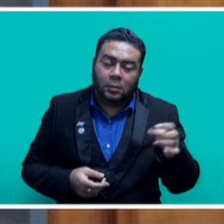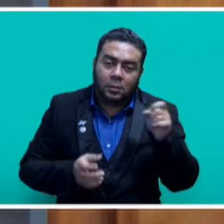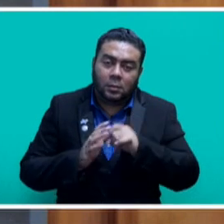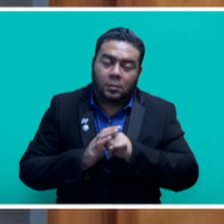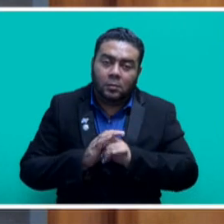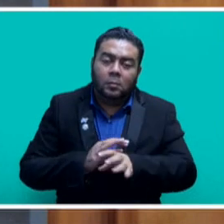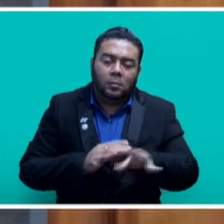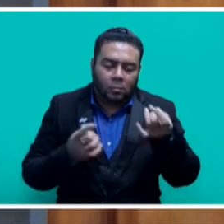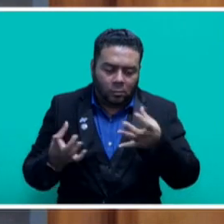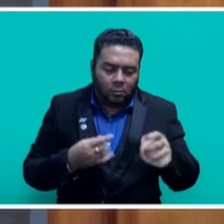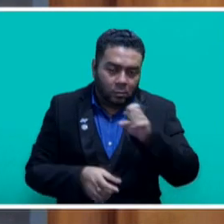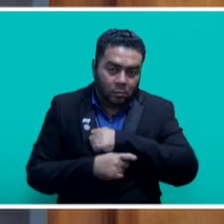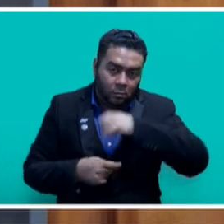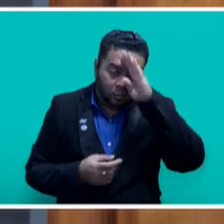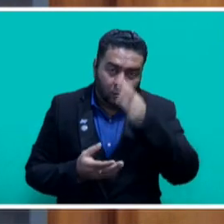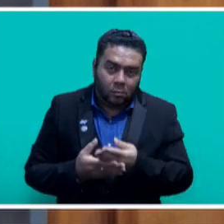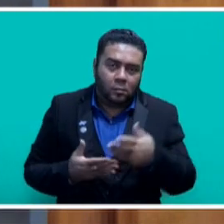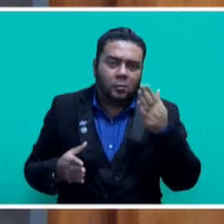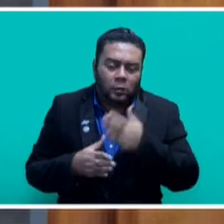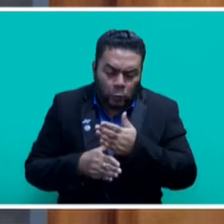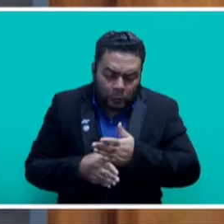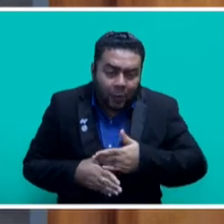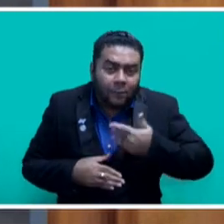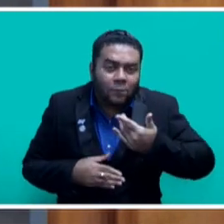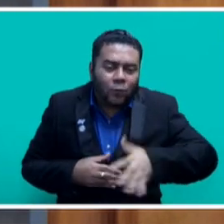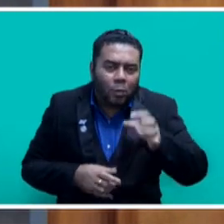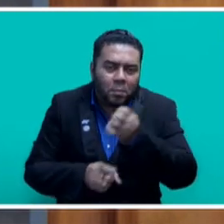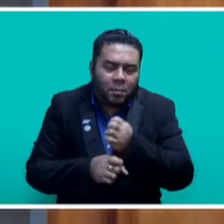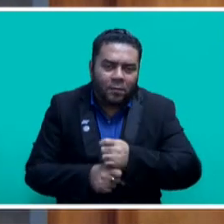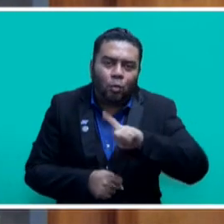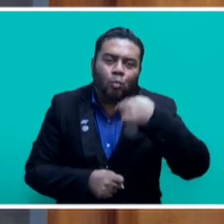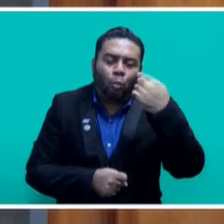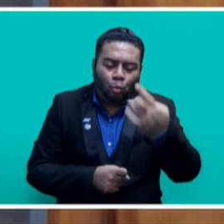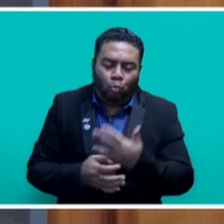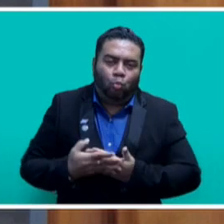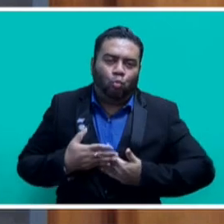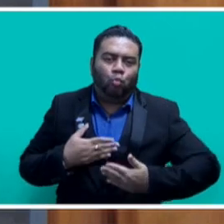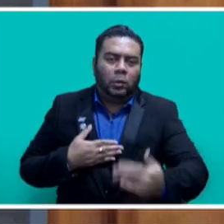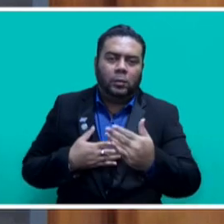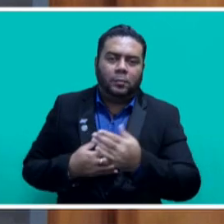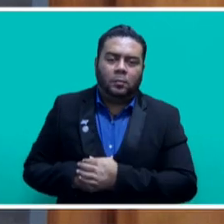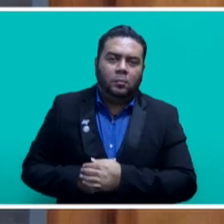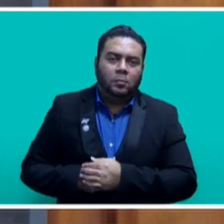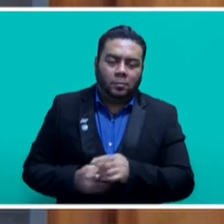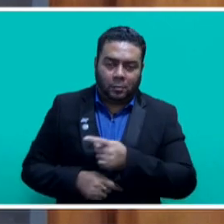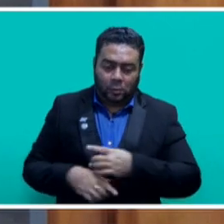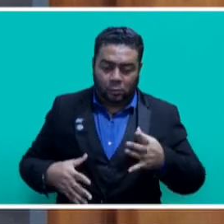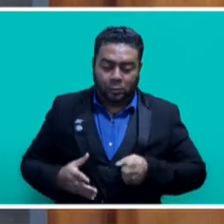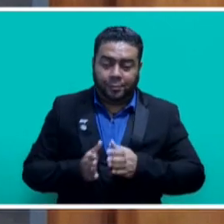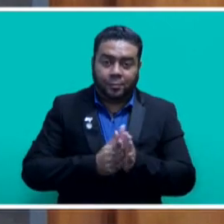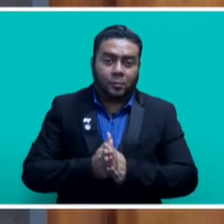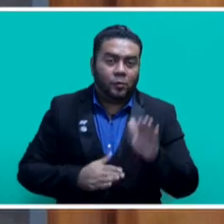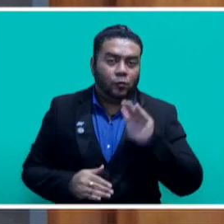prepare our students for the workforce of tomorrow. Mr. Speaker, sir, our commitment to the future